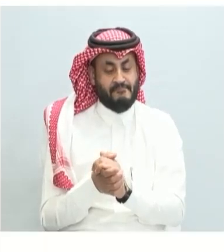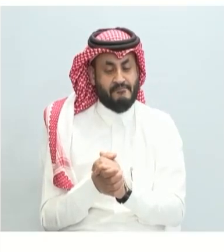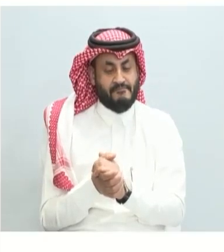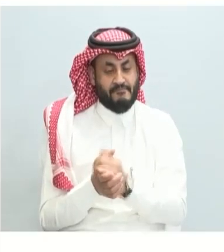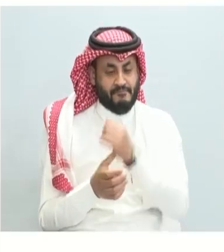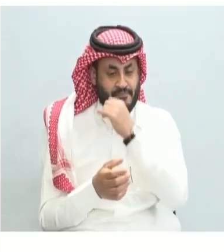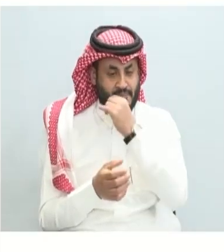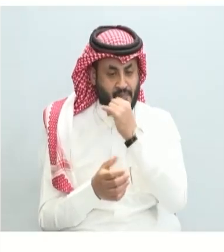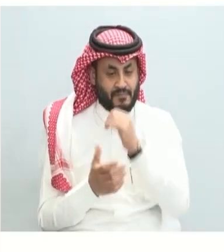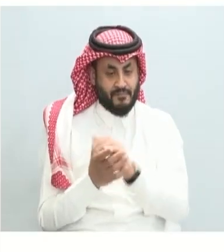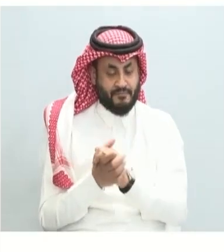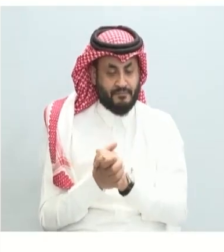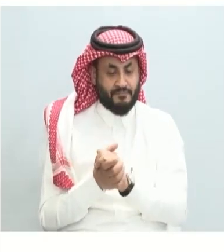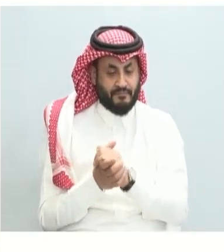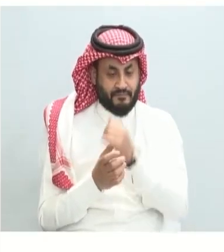reading.